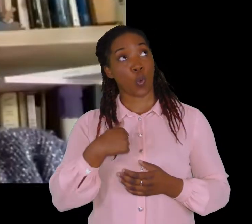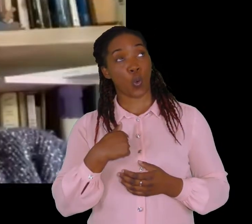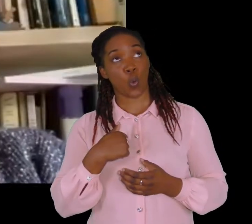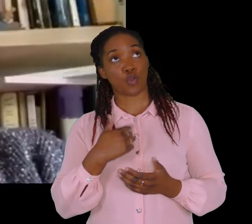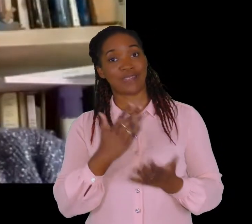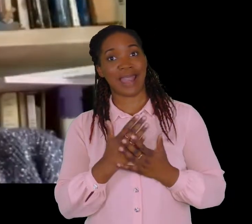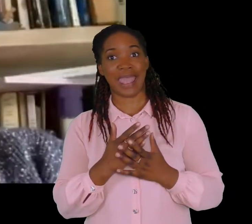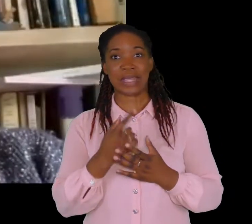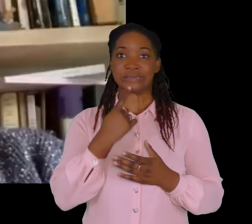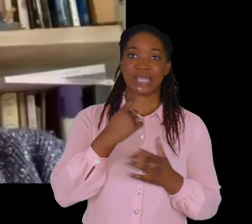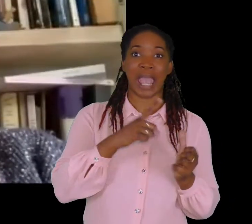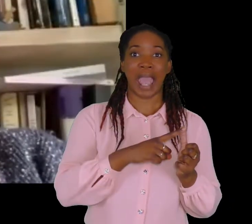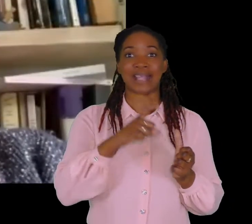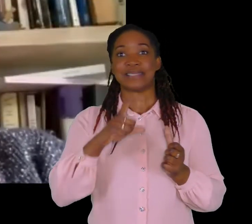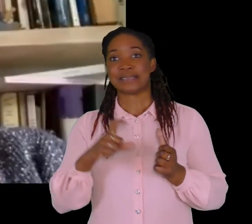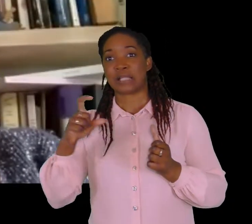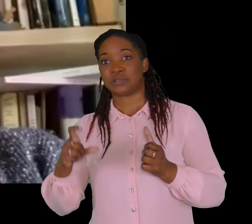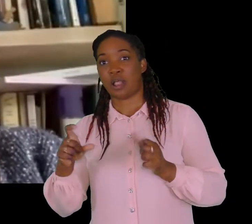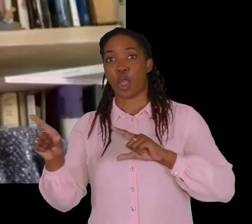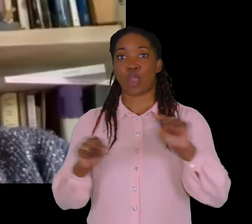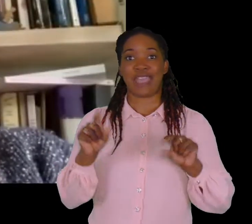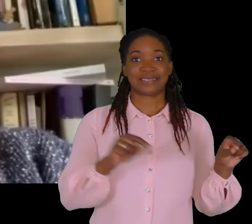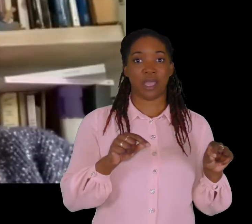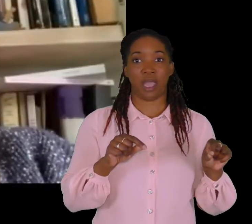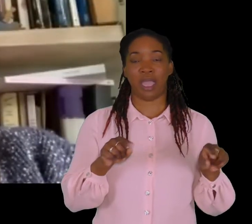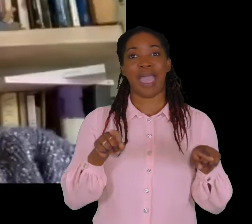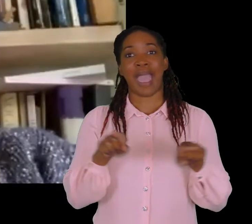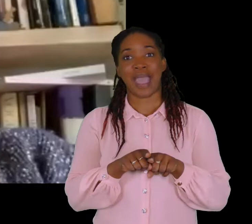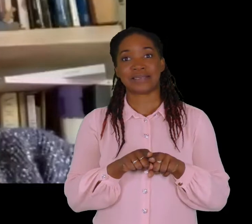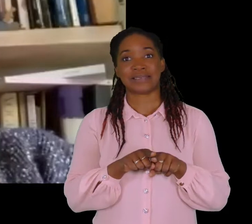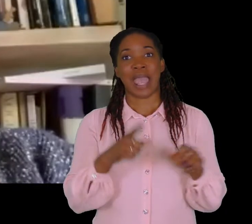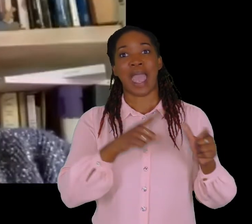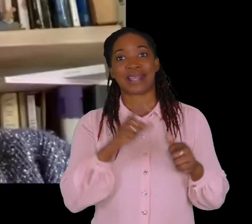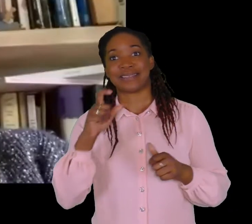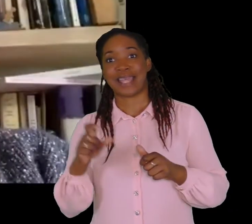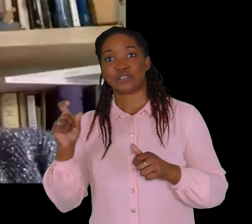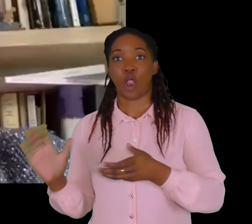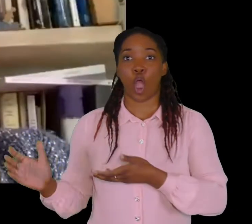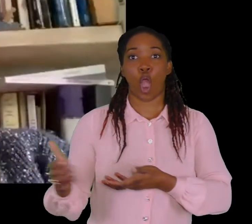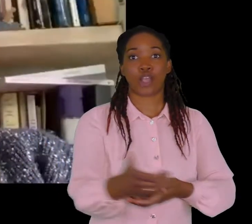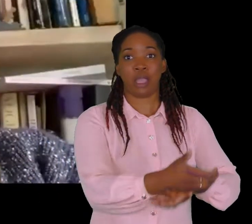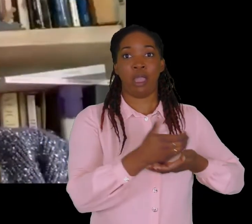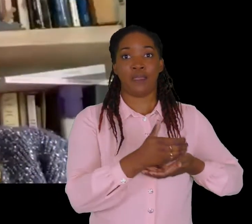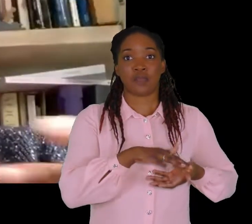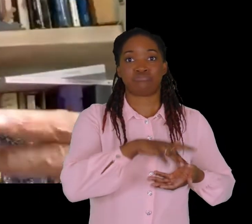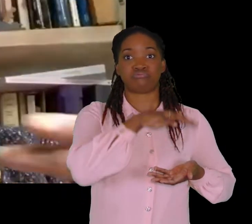an accidental curator. I'm also an accidental archivist,